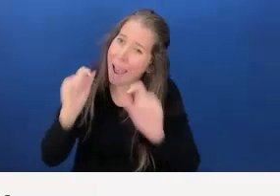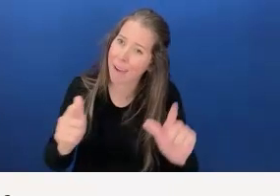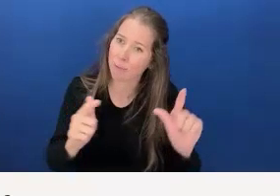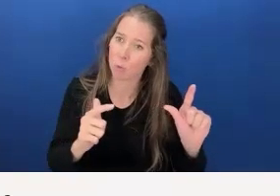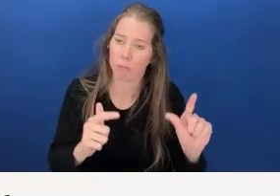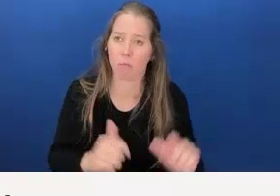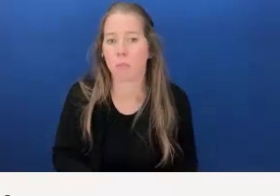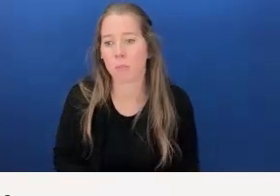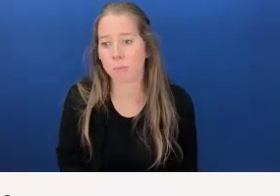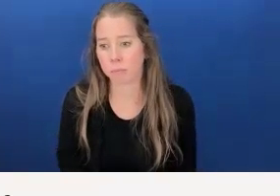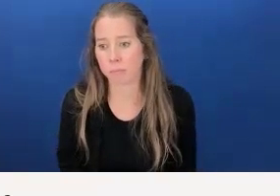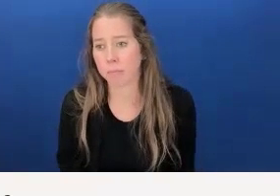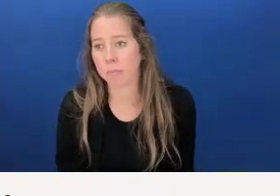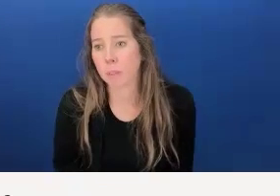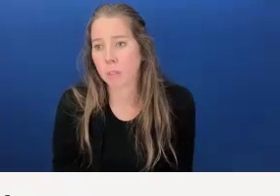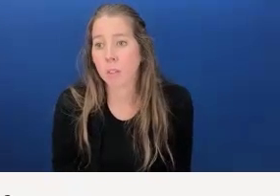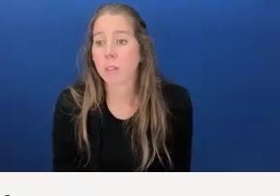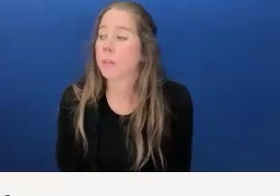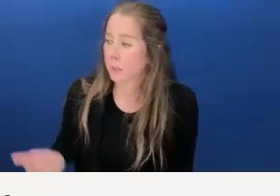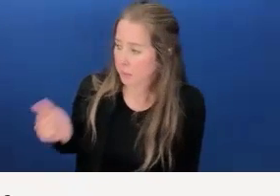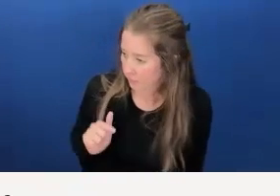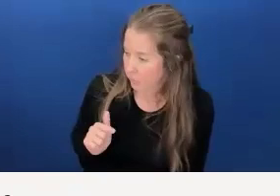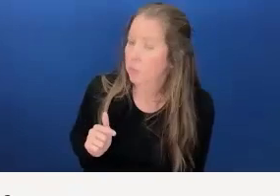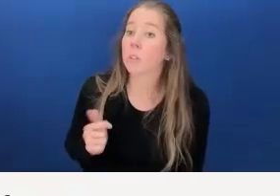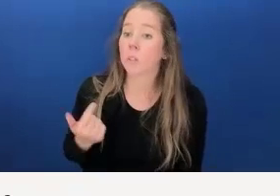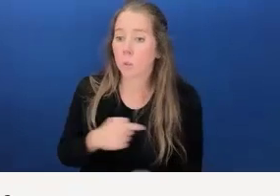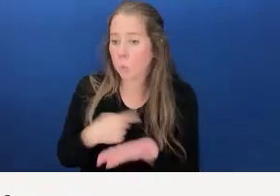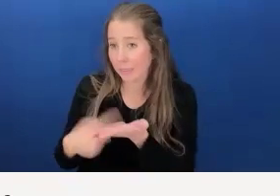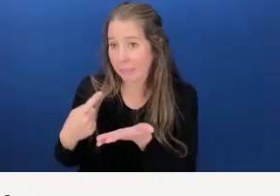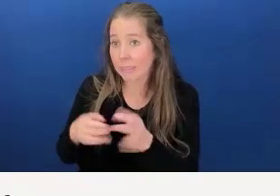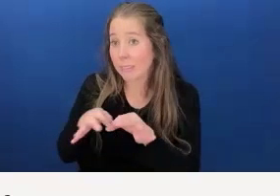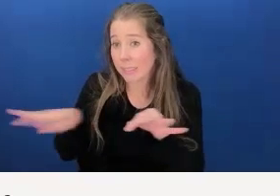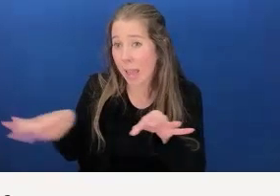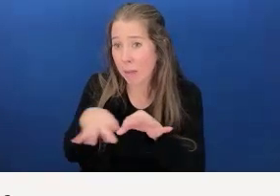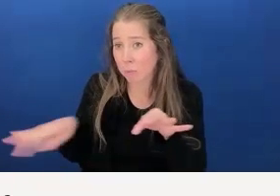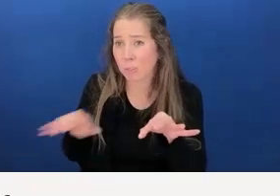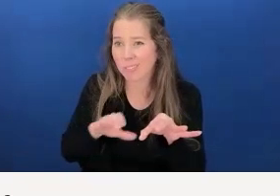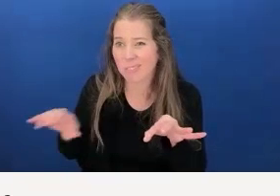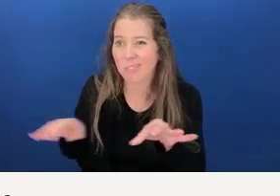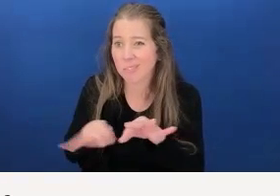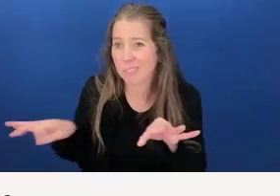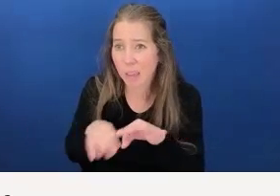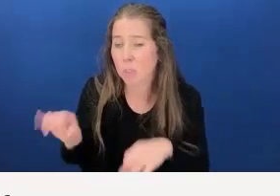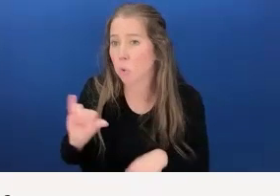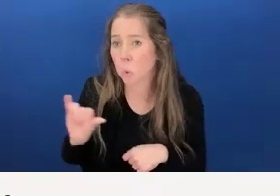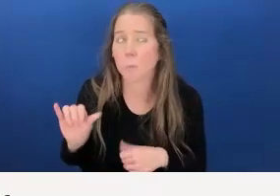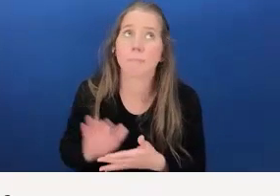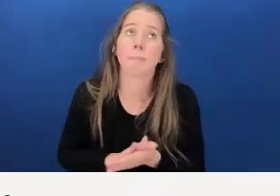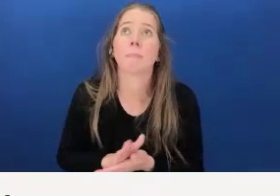with. And when we talk about captions too, captions